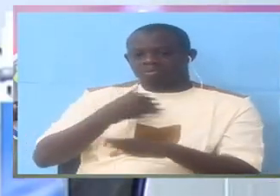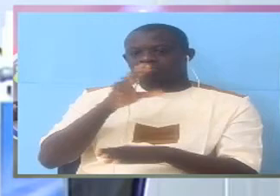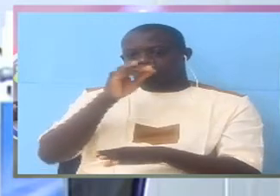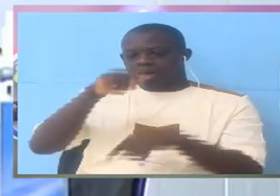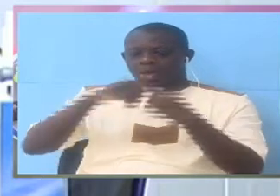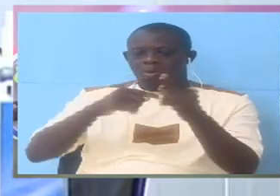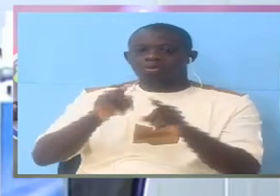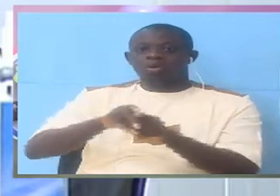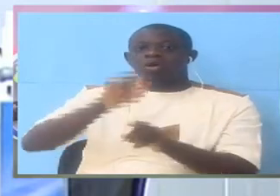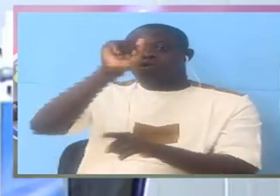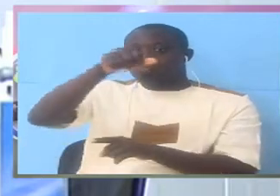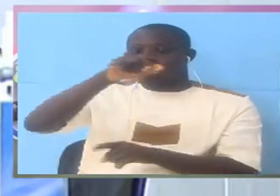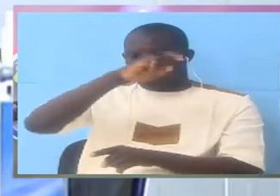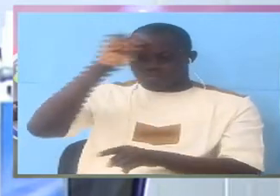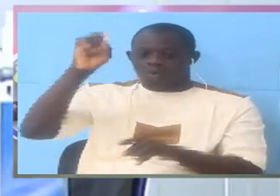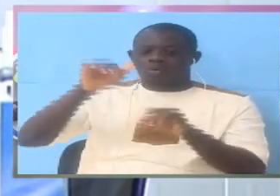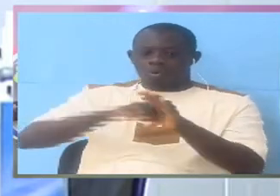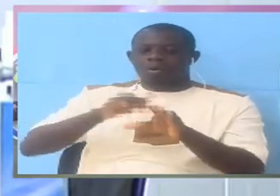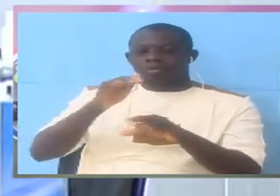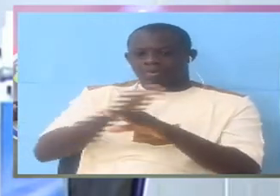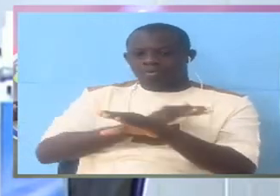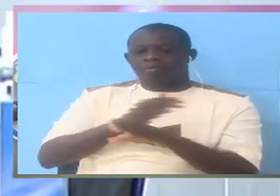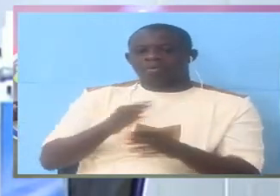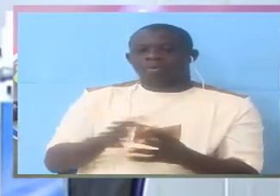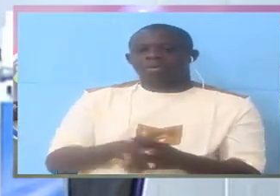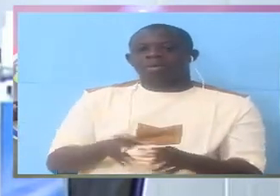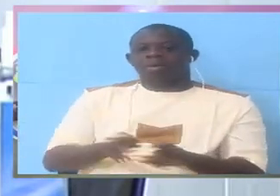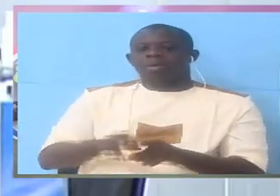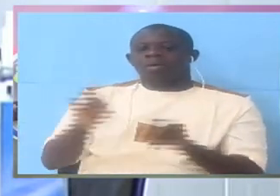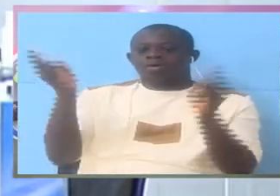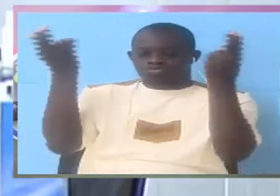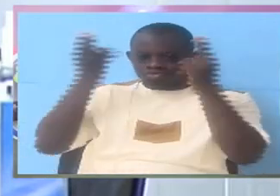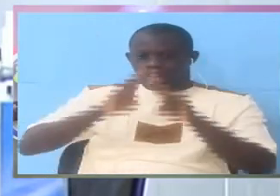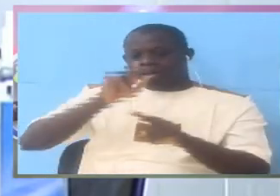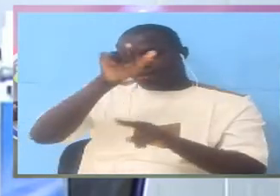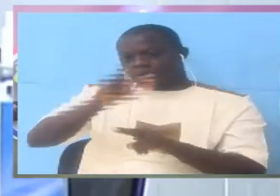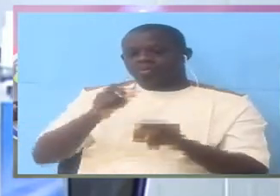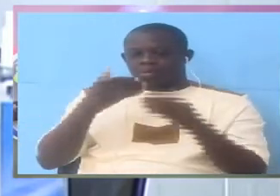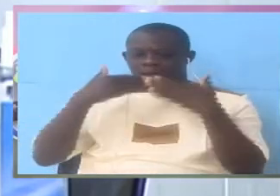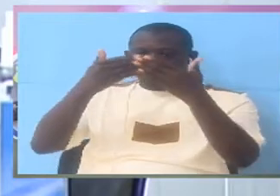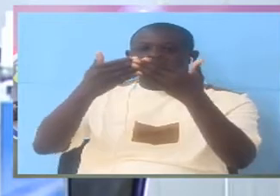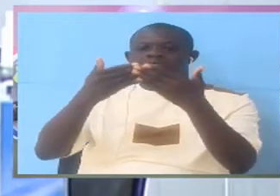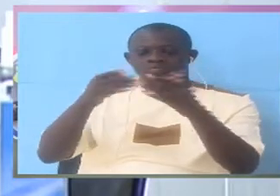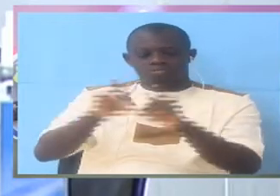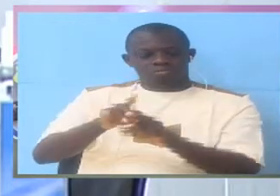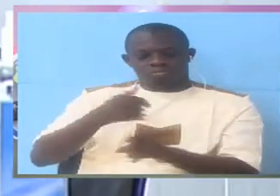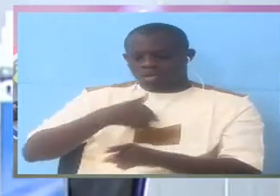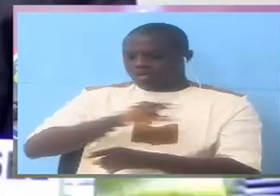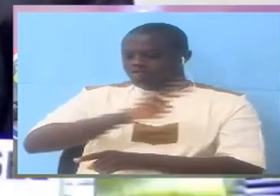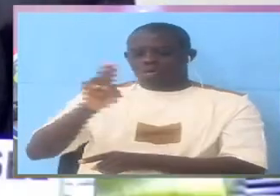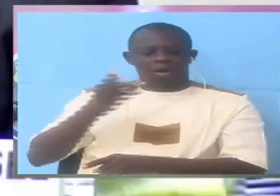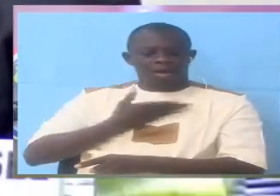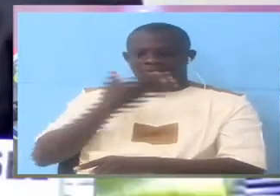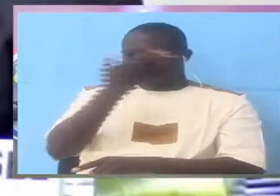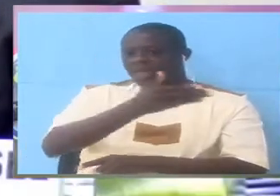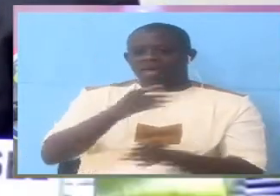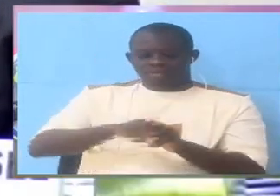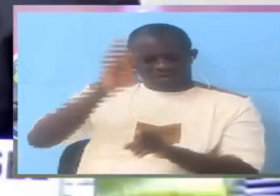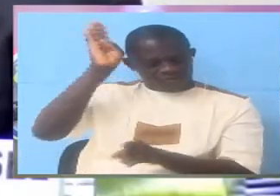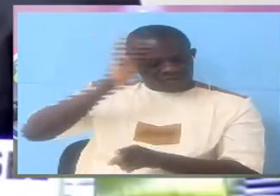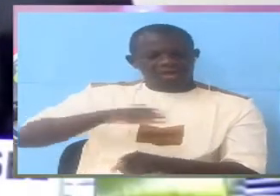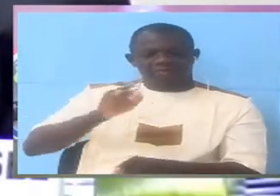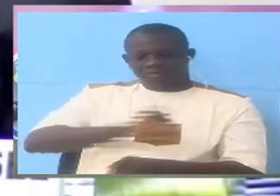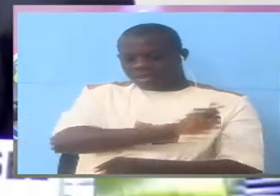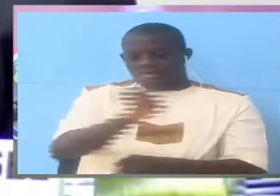By your colleagues. Mr. Council, but I told you I was not here and I've shown you proof. So please, I've forgiven them. Look, there is nothing to